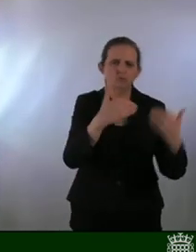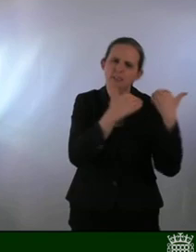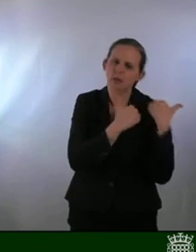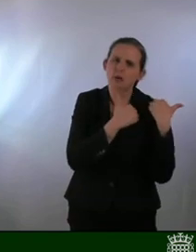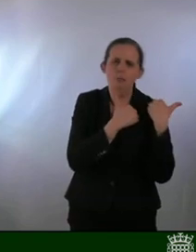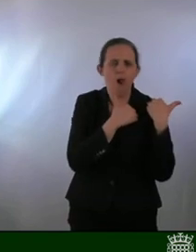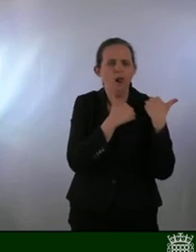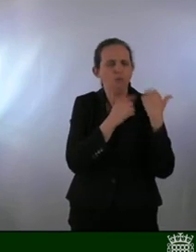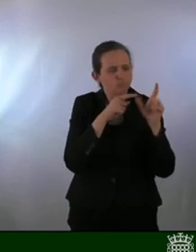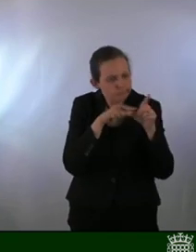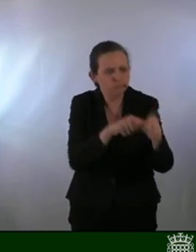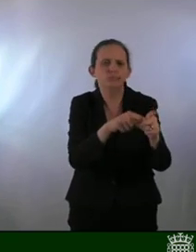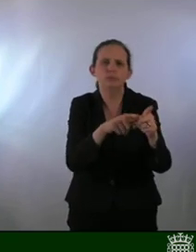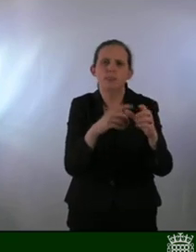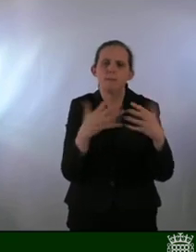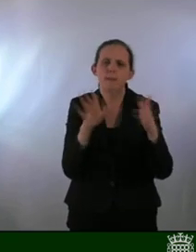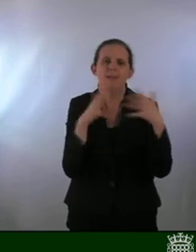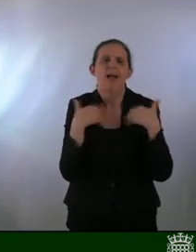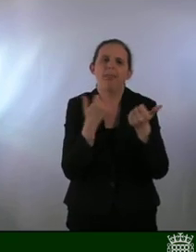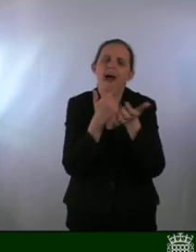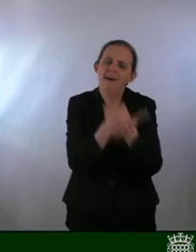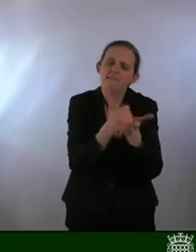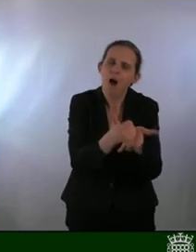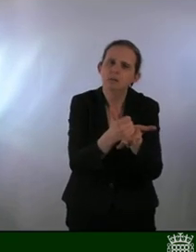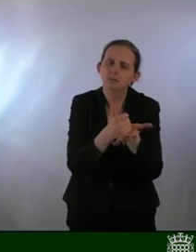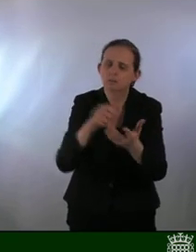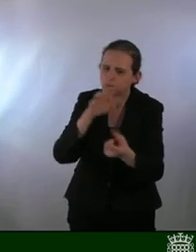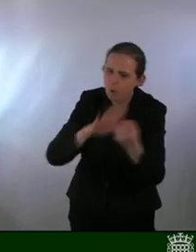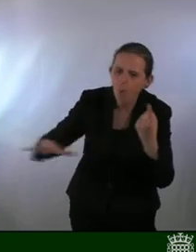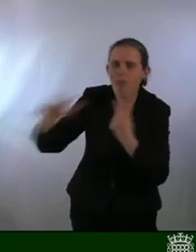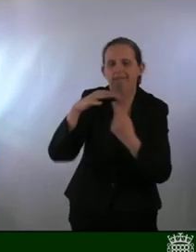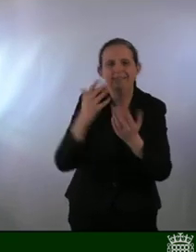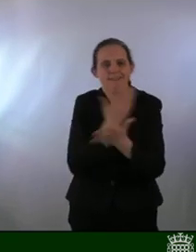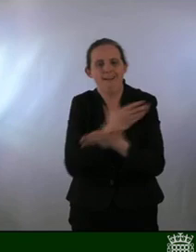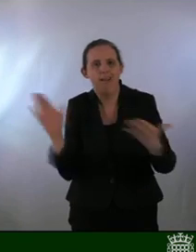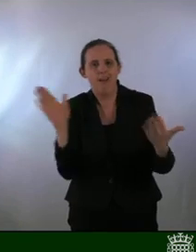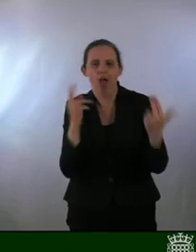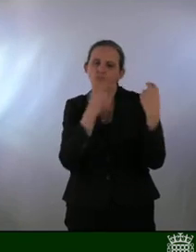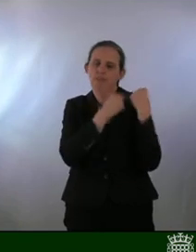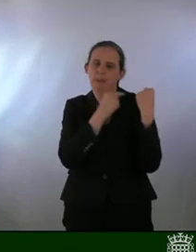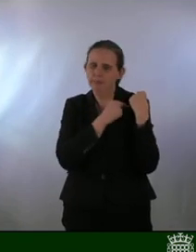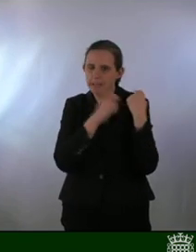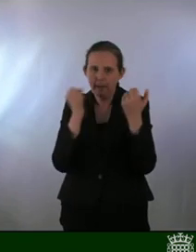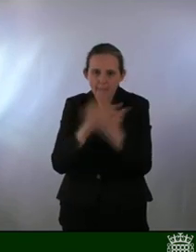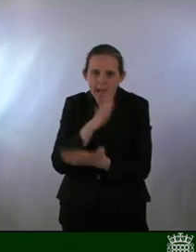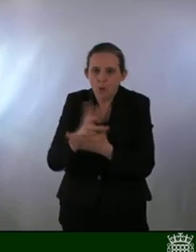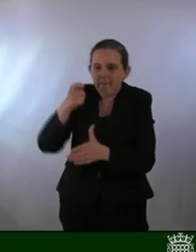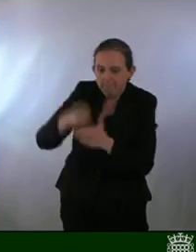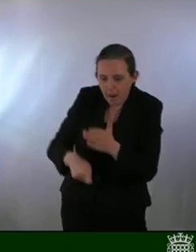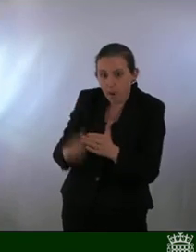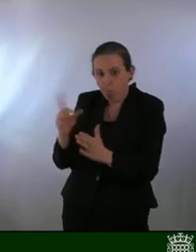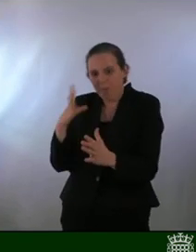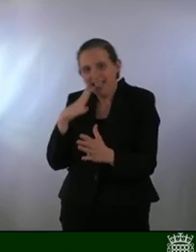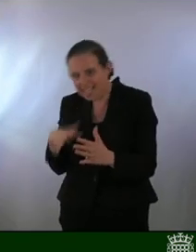the public health advice, and all of us have a responsibility, for instance, to make sure that we buy only that which we